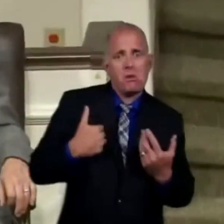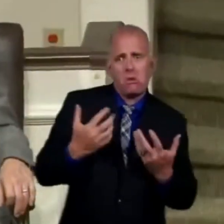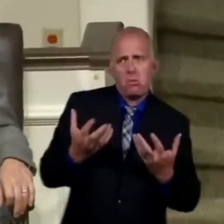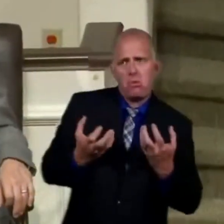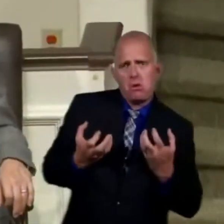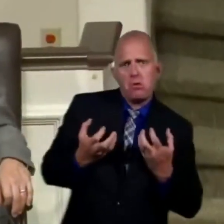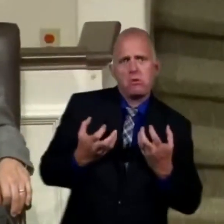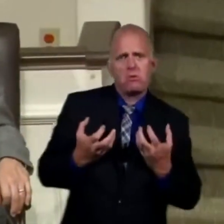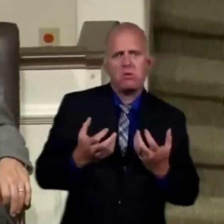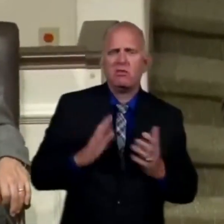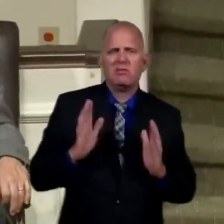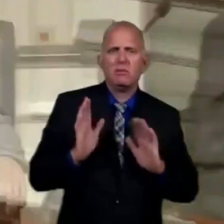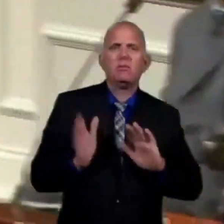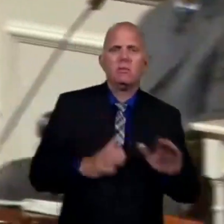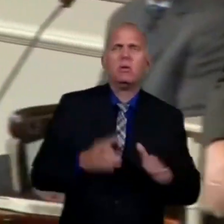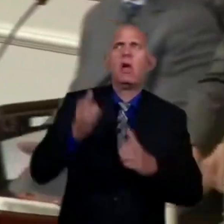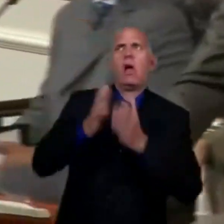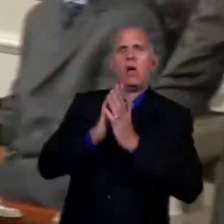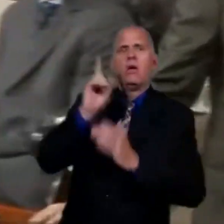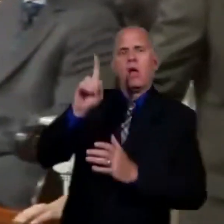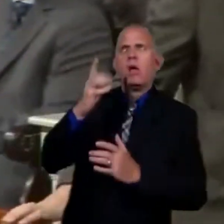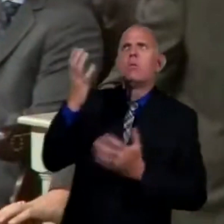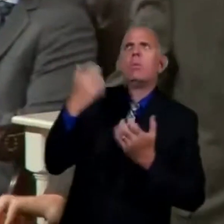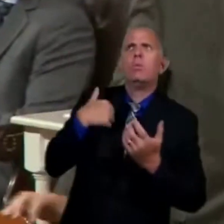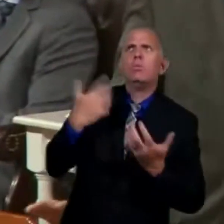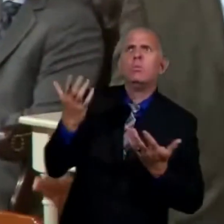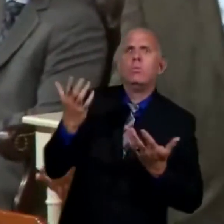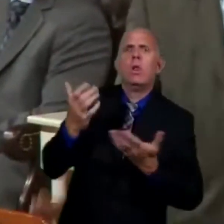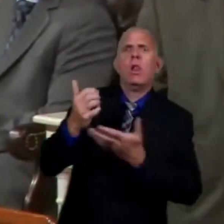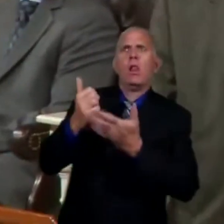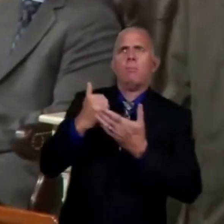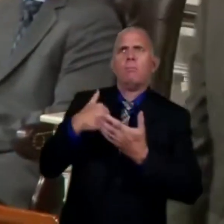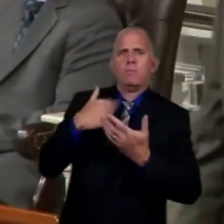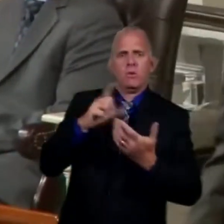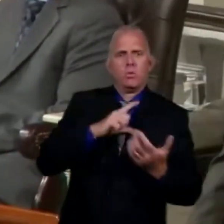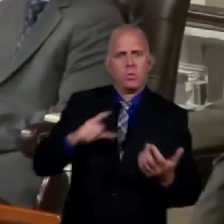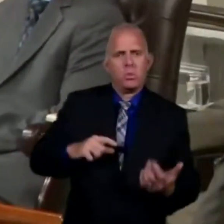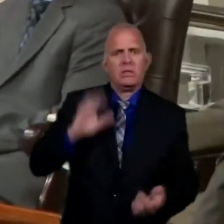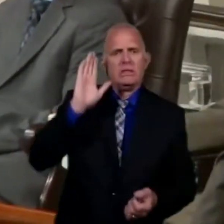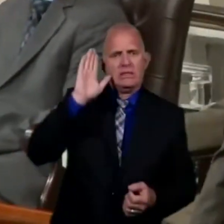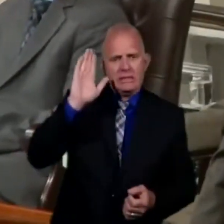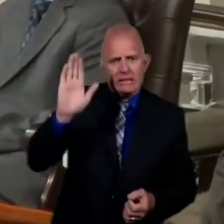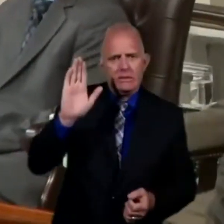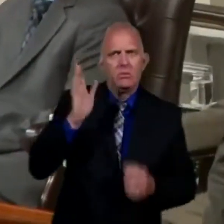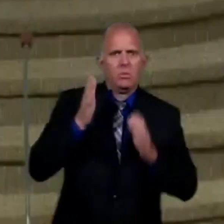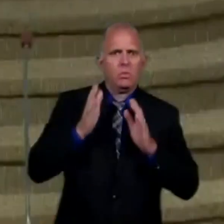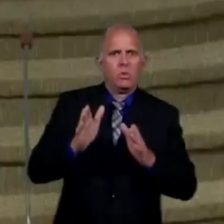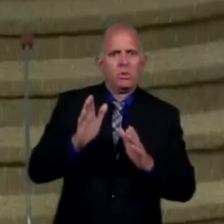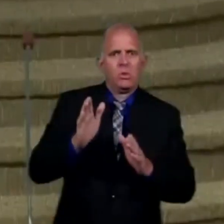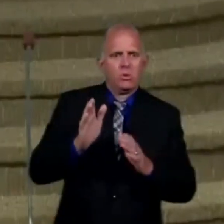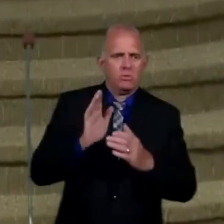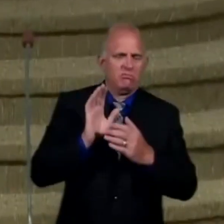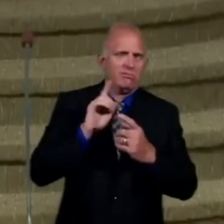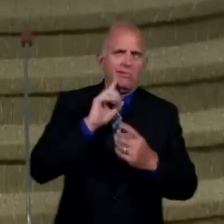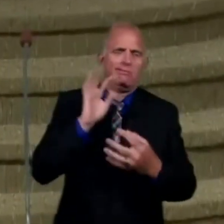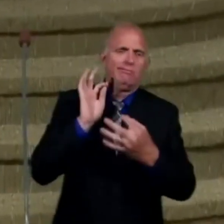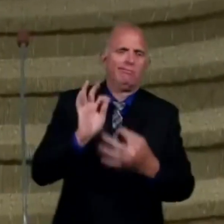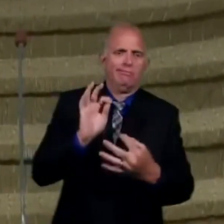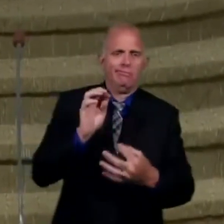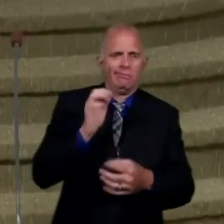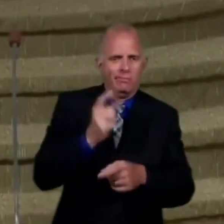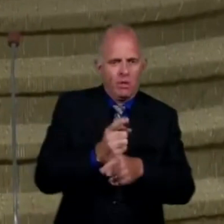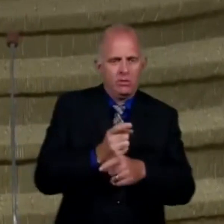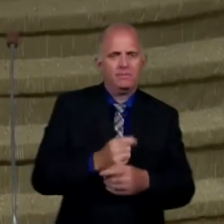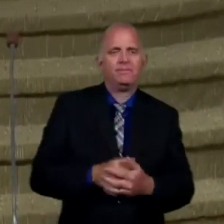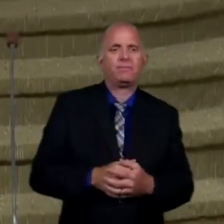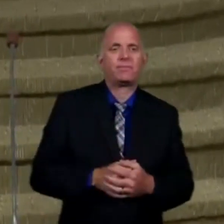does God want me to do? The Bible says the way of the Lord, it's perfect. You do God's things, God's way,